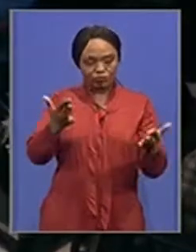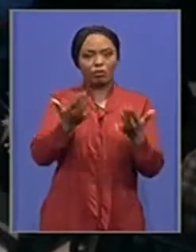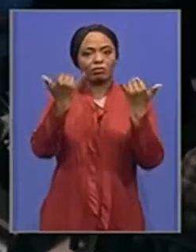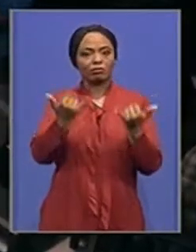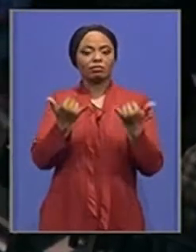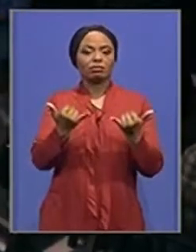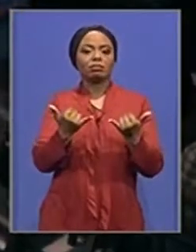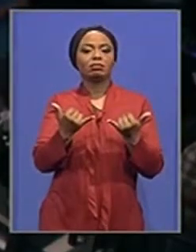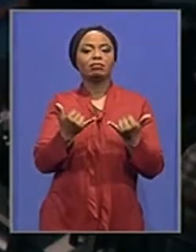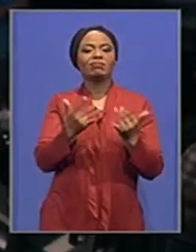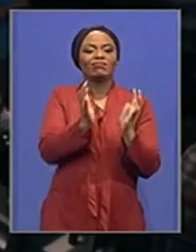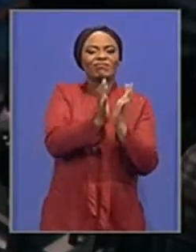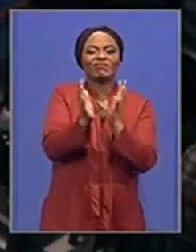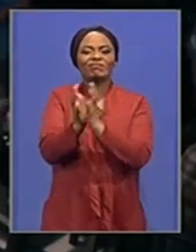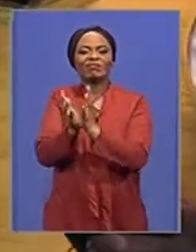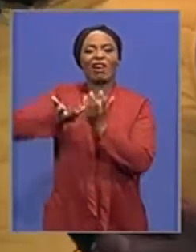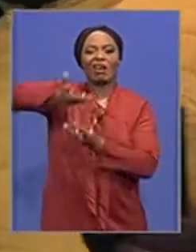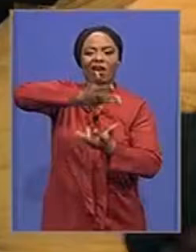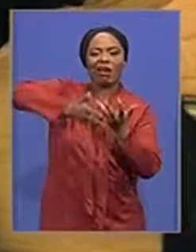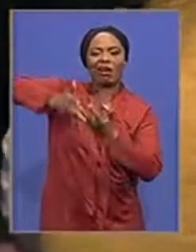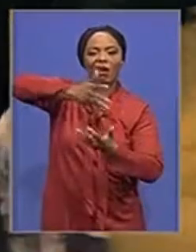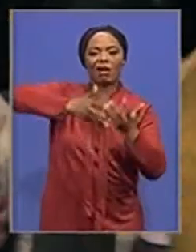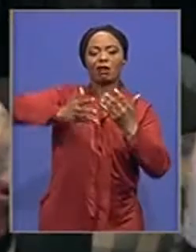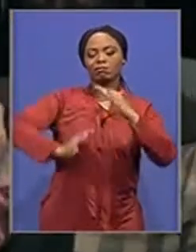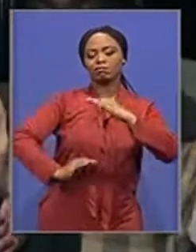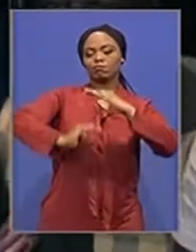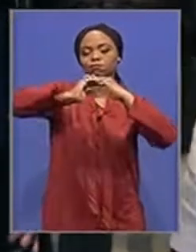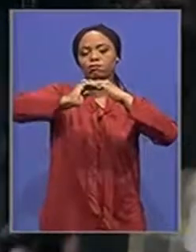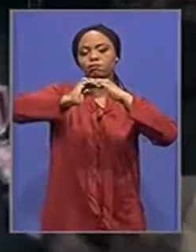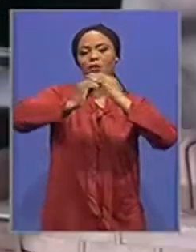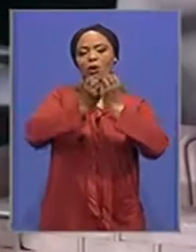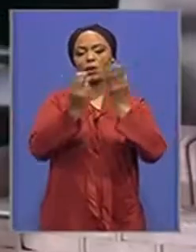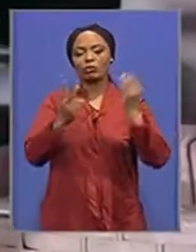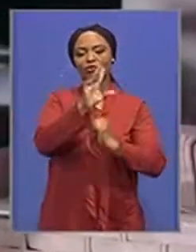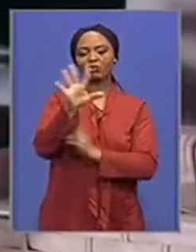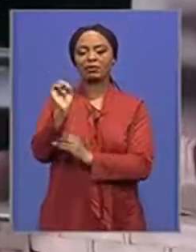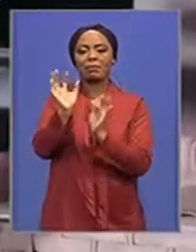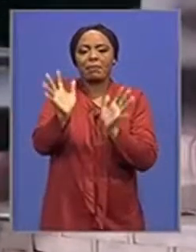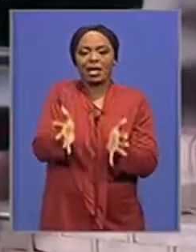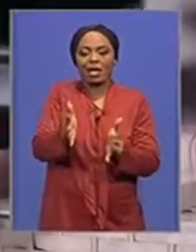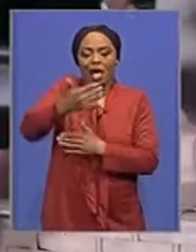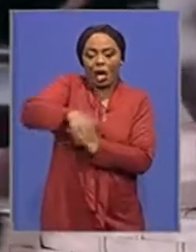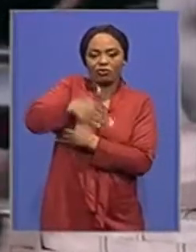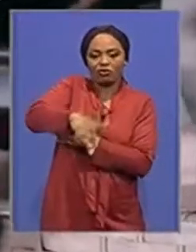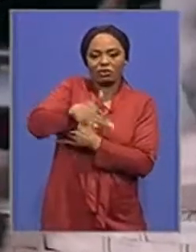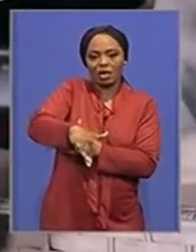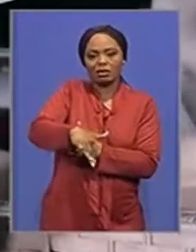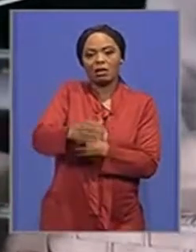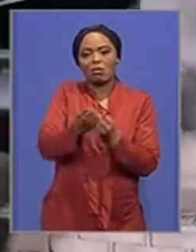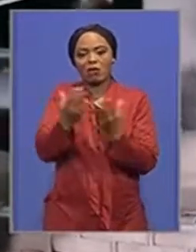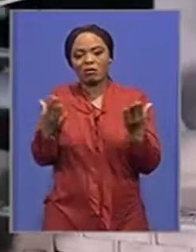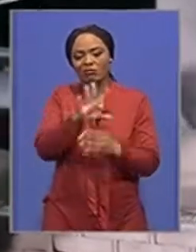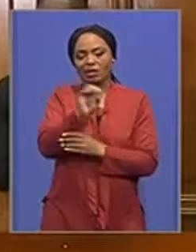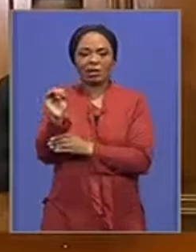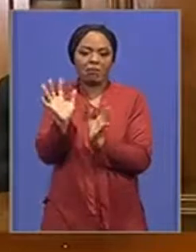tonna ka fa gare ga dikago di letleletswe batho ba le 250 mme tsa ka kwa ntle ba le